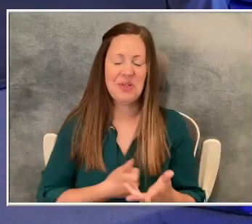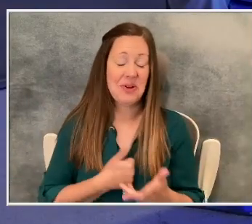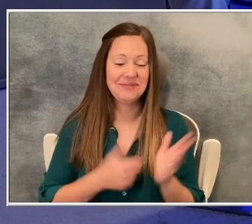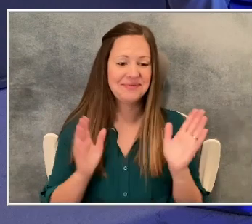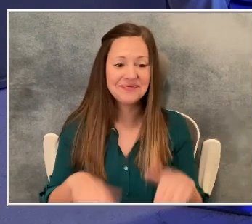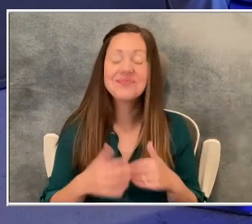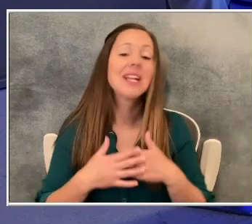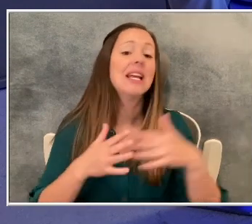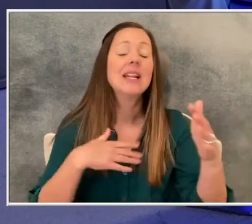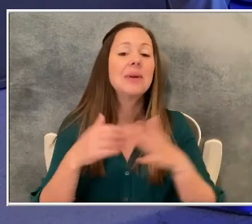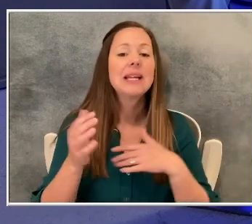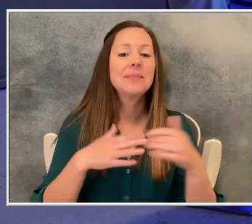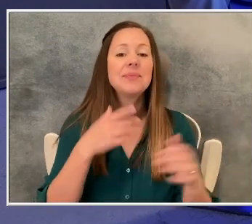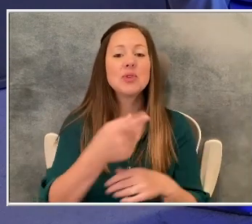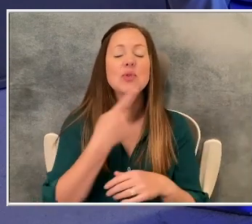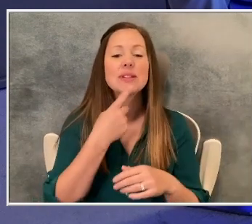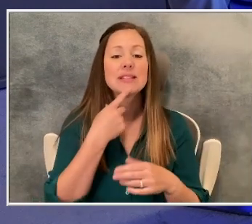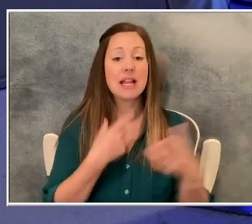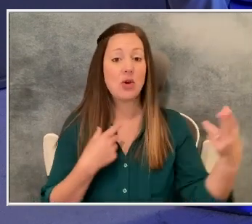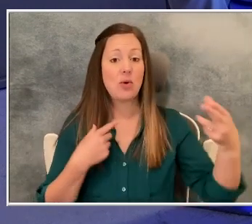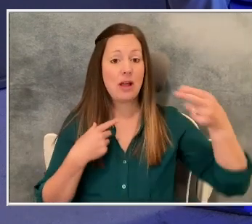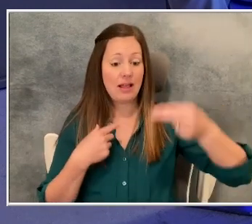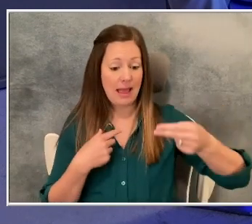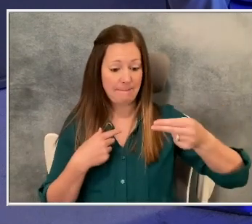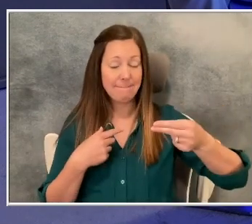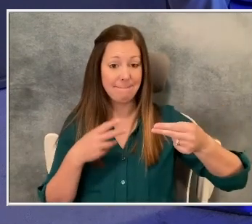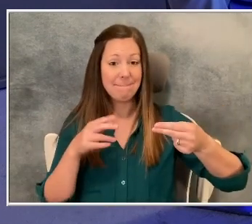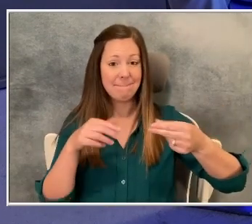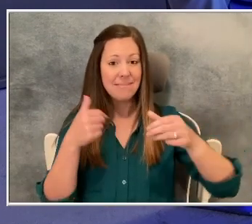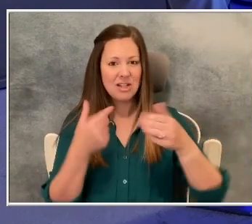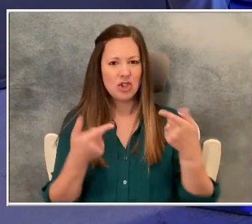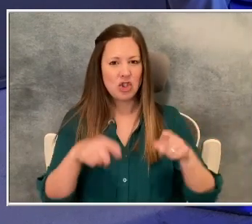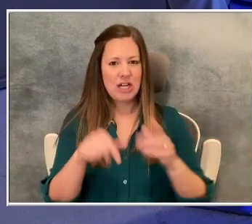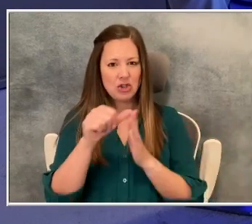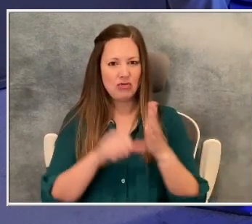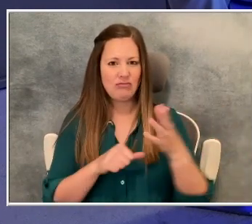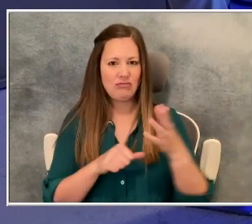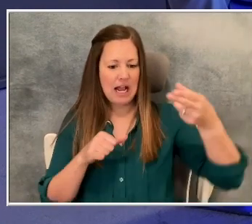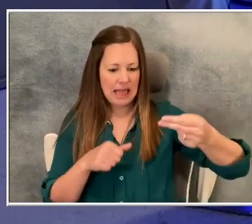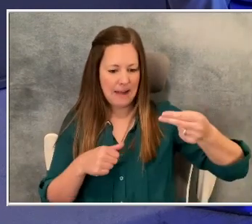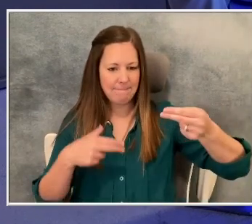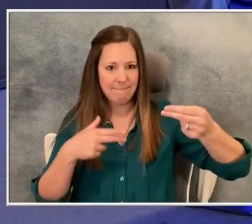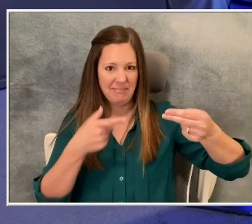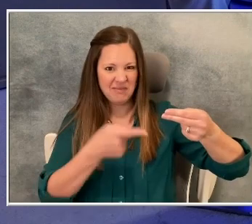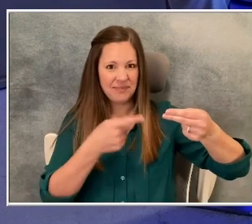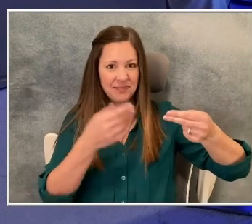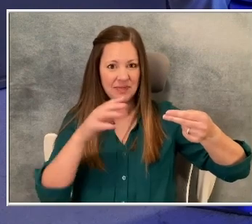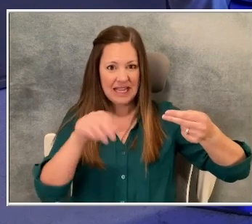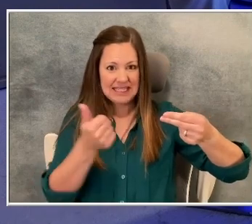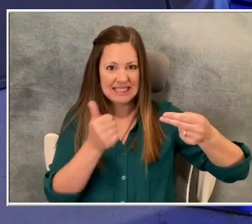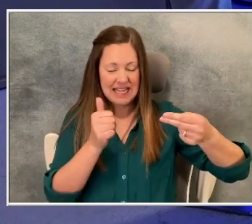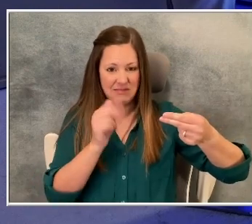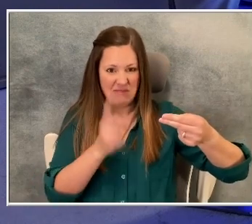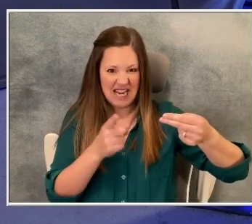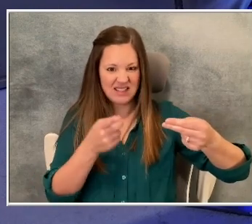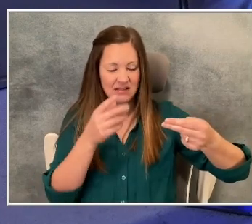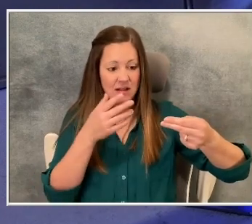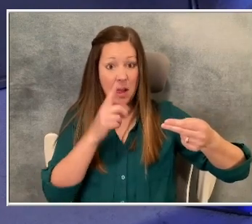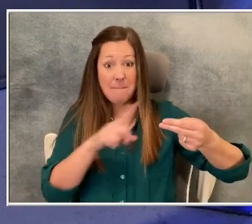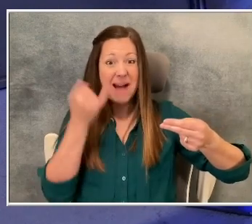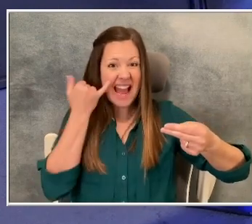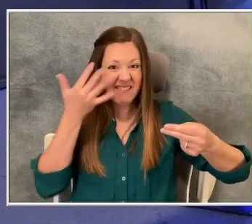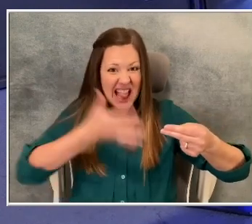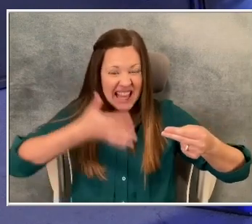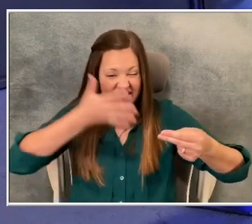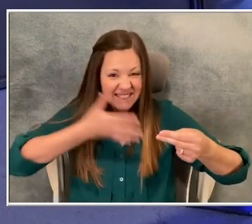long, you said you clamped off the blood flow to the kidneys. That went about 10 minutes. But if it goes too long, you can cause kidney injury. Yeah. So one of the things we